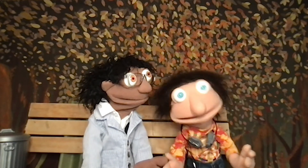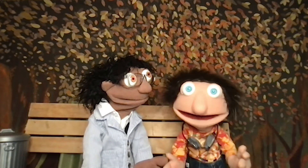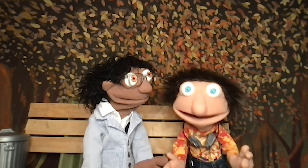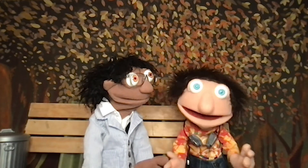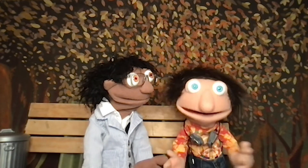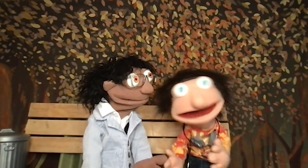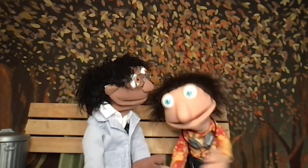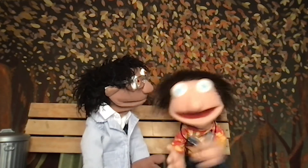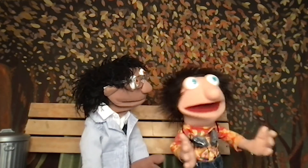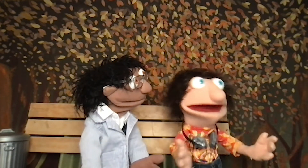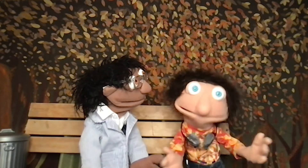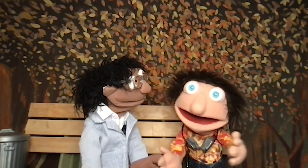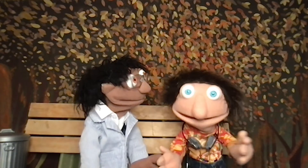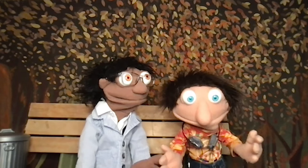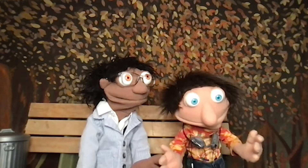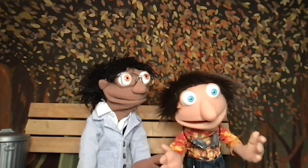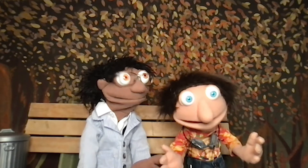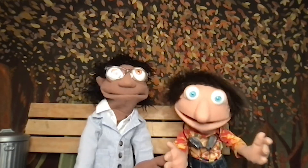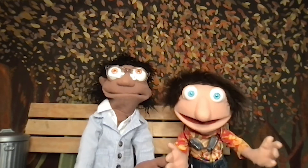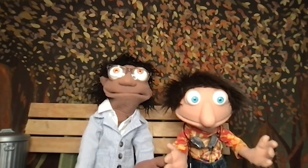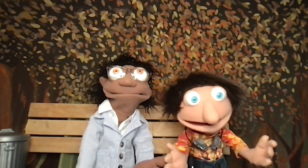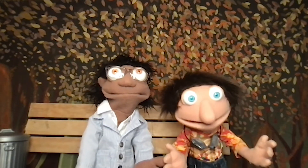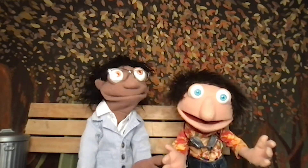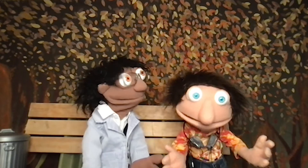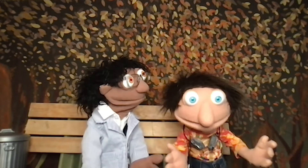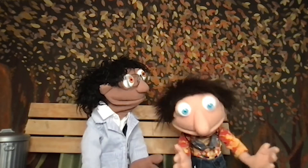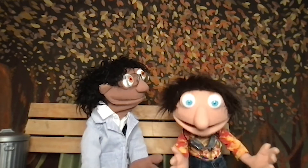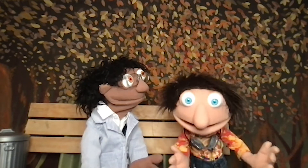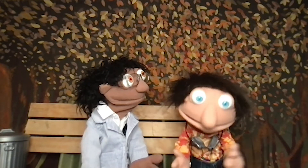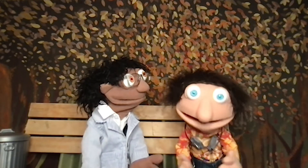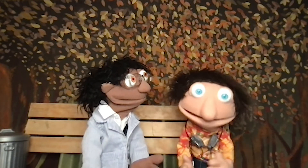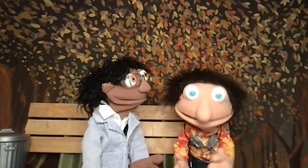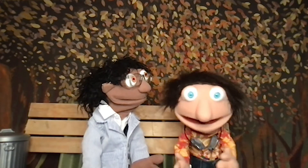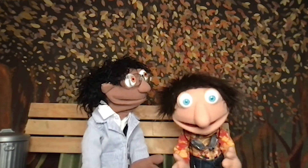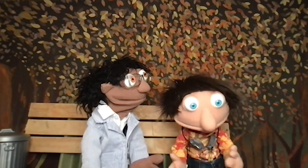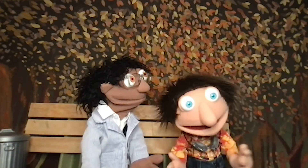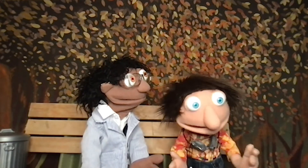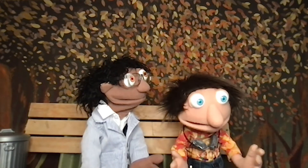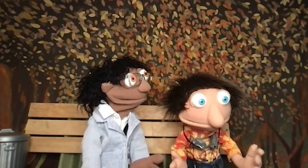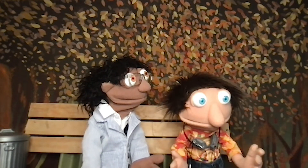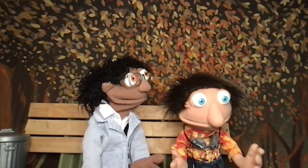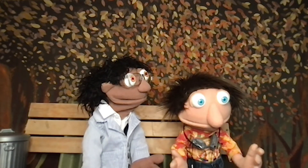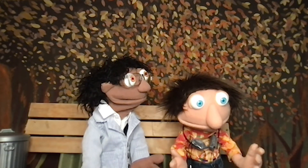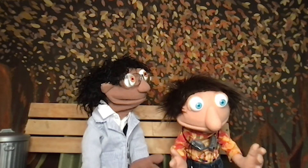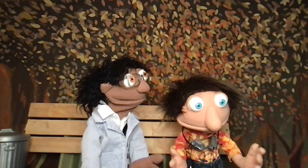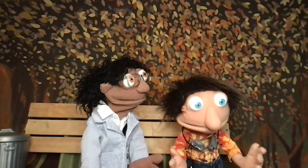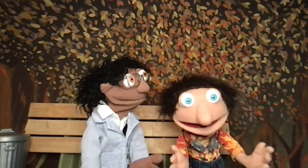it's loud as fuck, with the monkeys screeching and the lions roaring. It's crazy. And the zookeepers enter the lion's